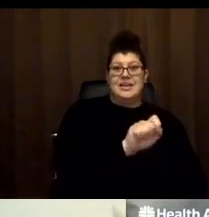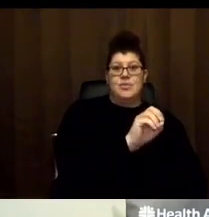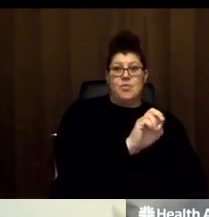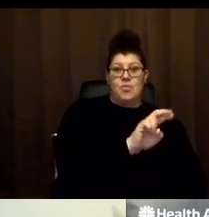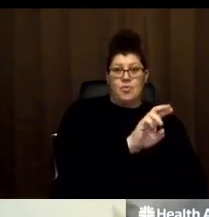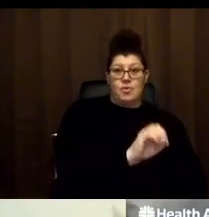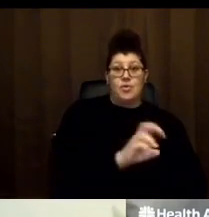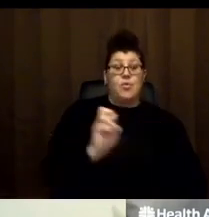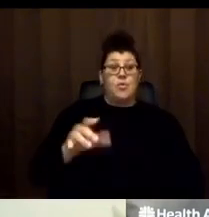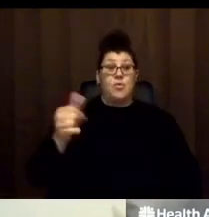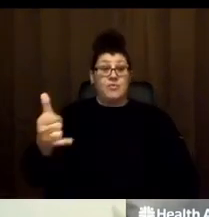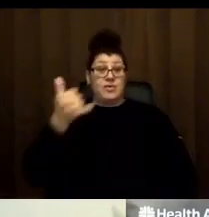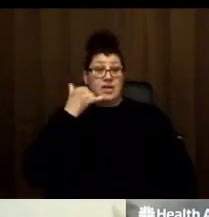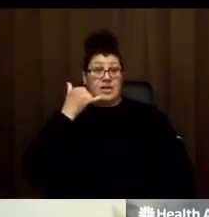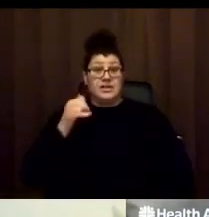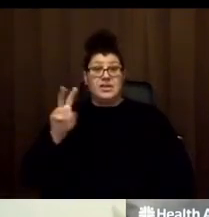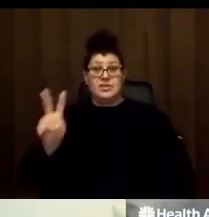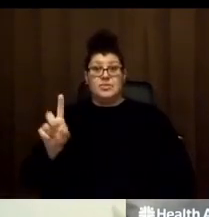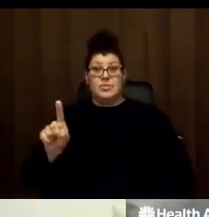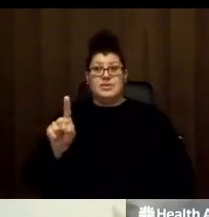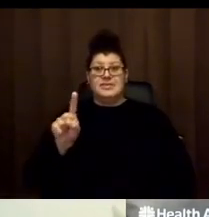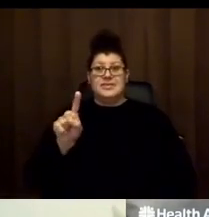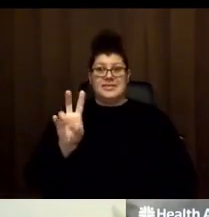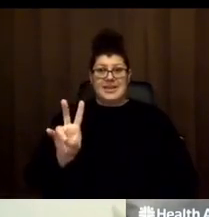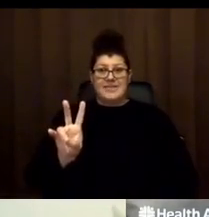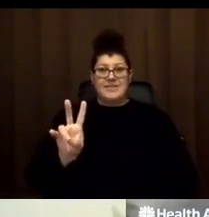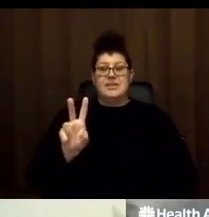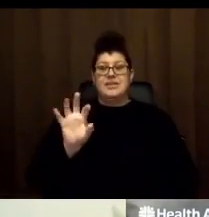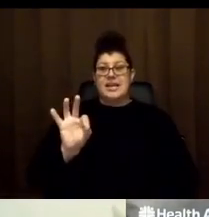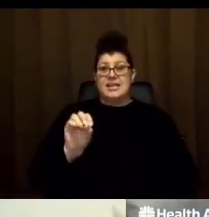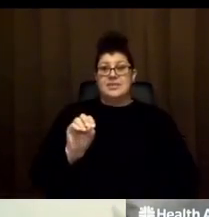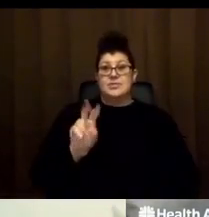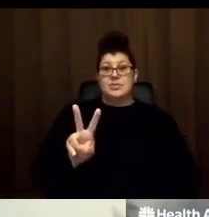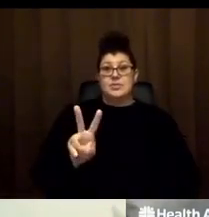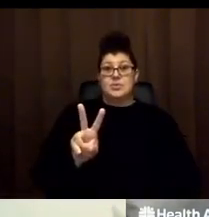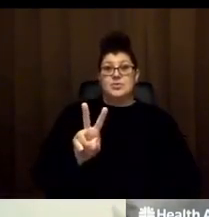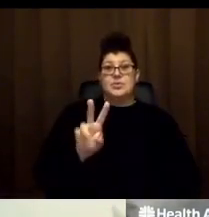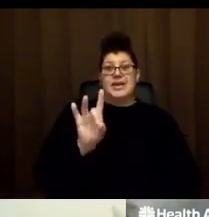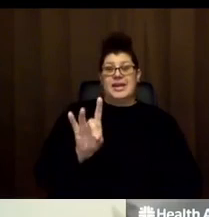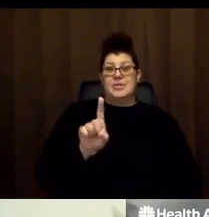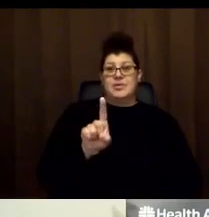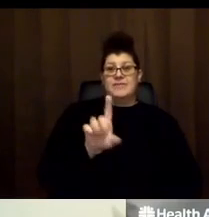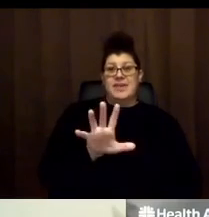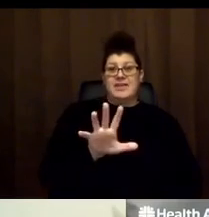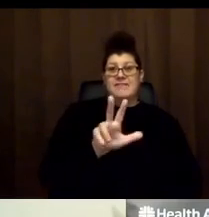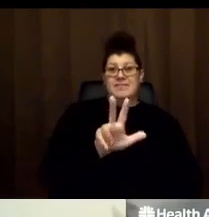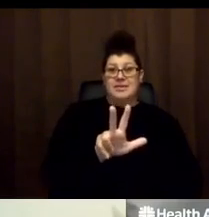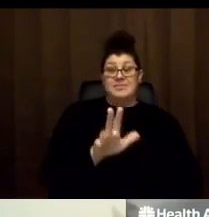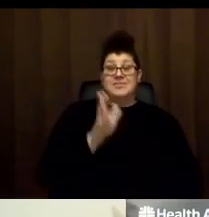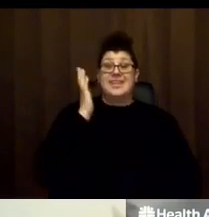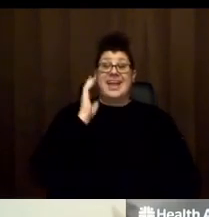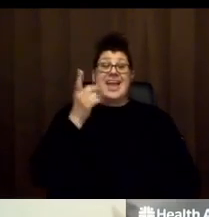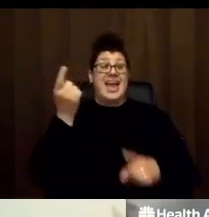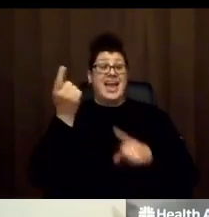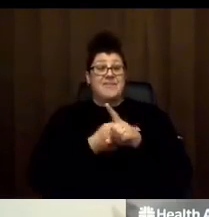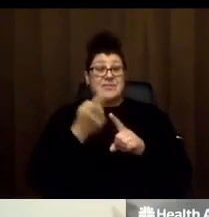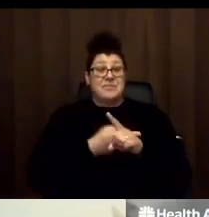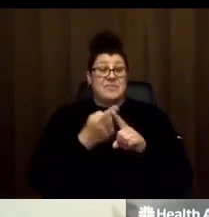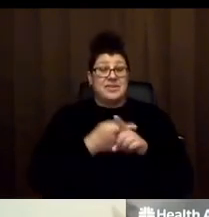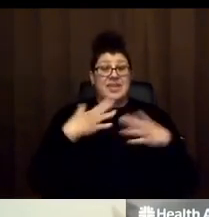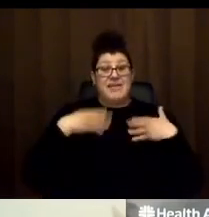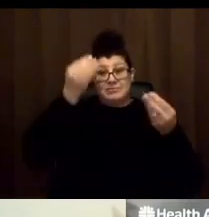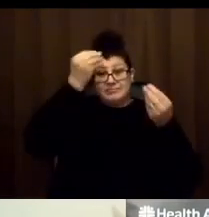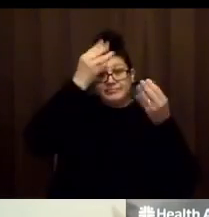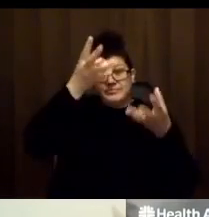217-902-8153. Health Alliance offers education webinars and events like this one each month to further keep you informed on all